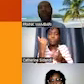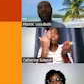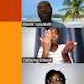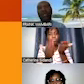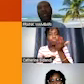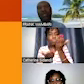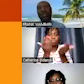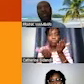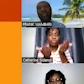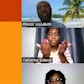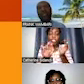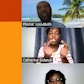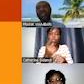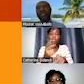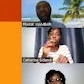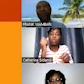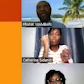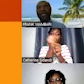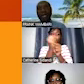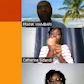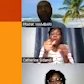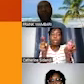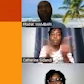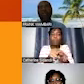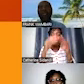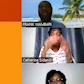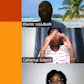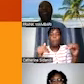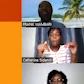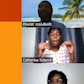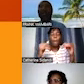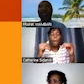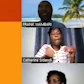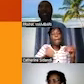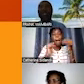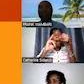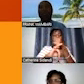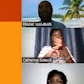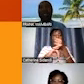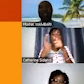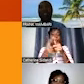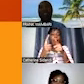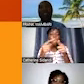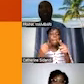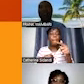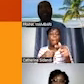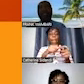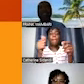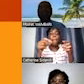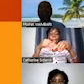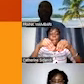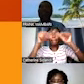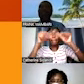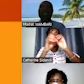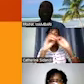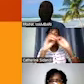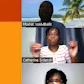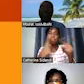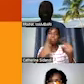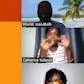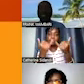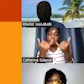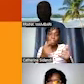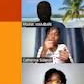you used just to work as a housewife and you had no other qualifications, and now it has reached a time you'll be the